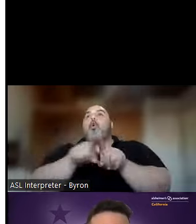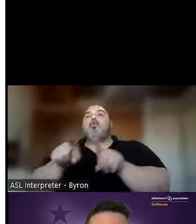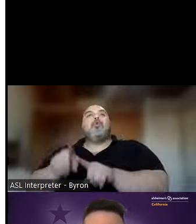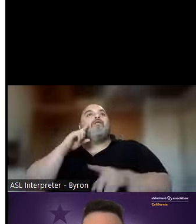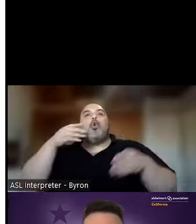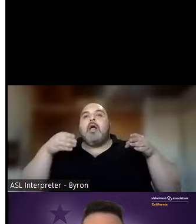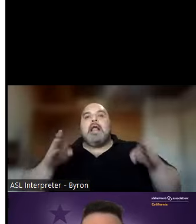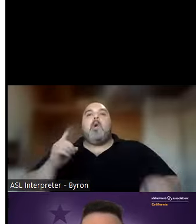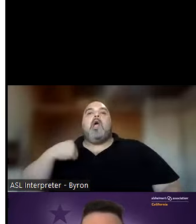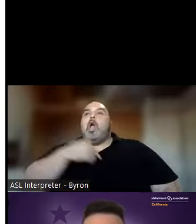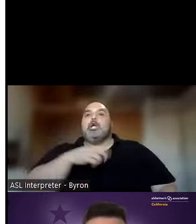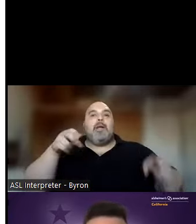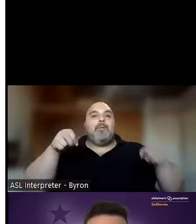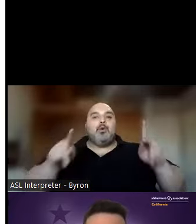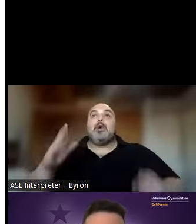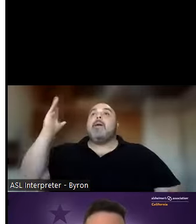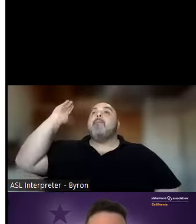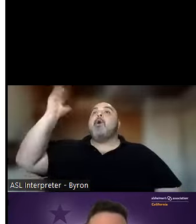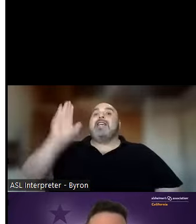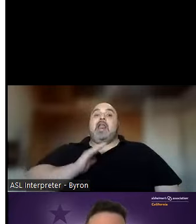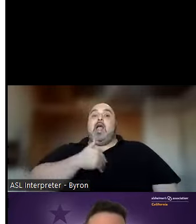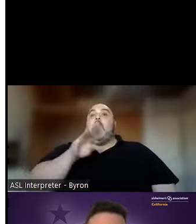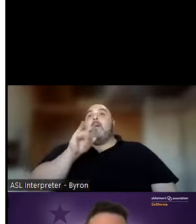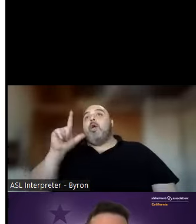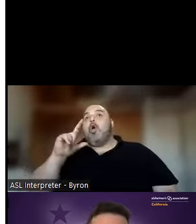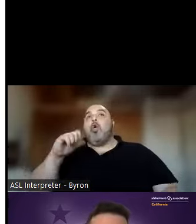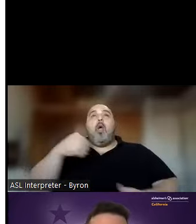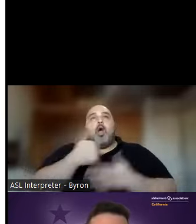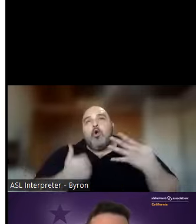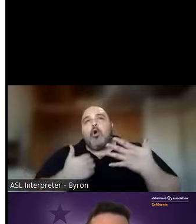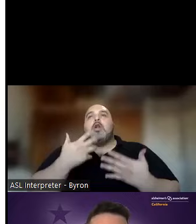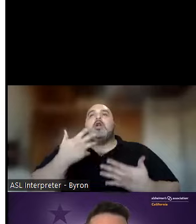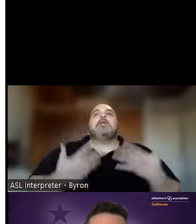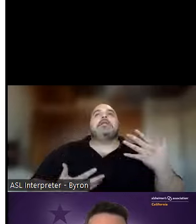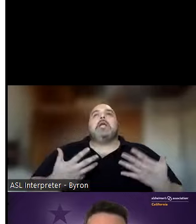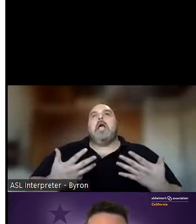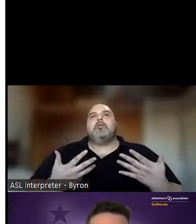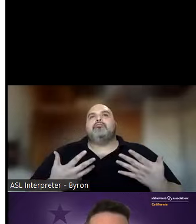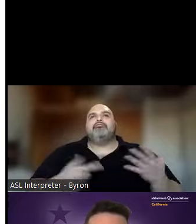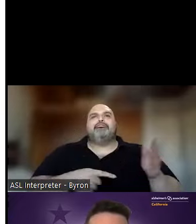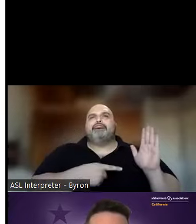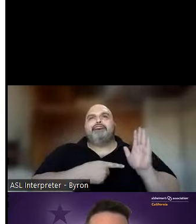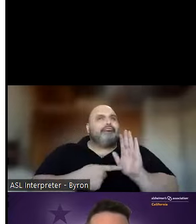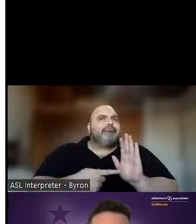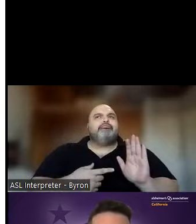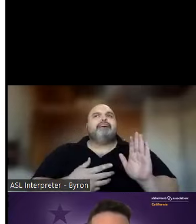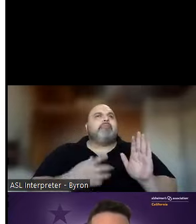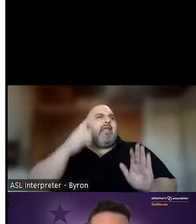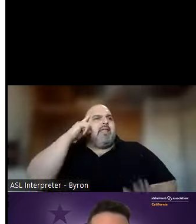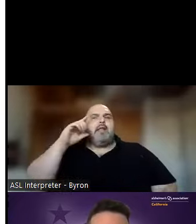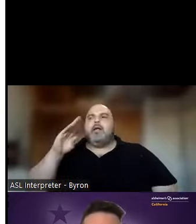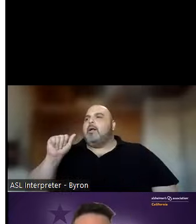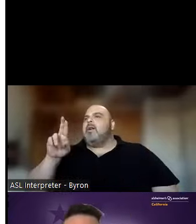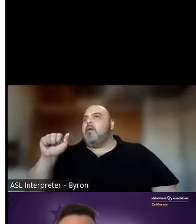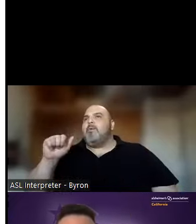the opportunity to present on some of our bill priorities and just to kind of give you, as I think Barbara did a kind of a